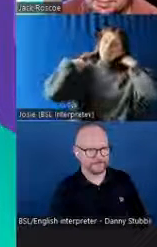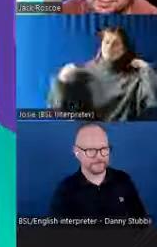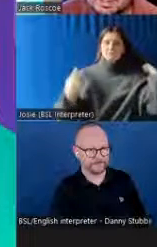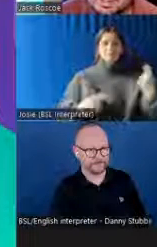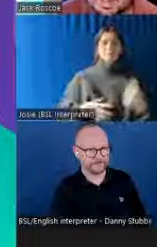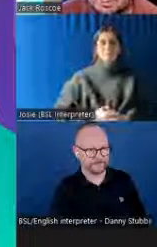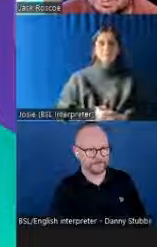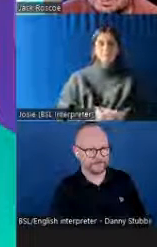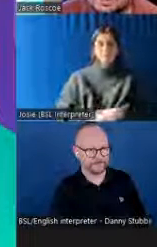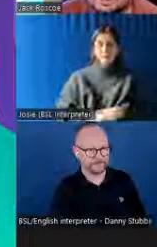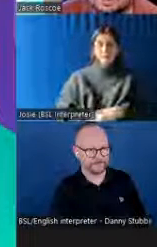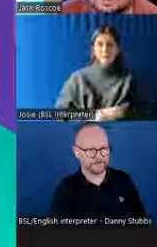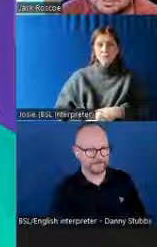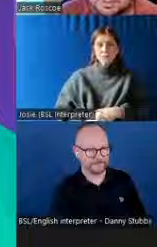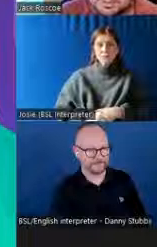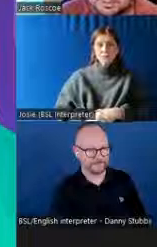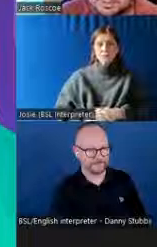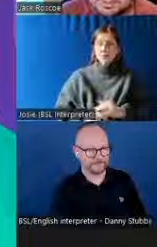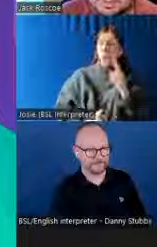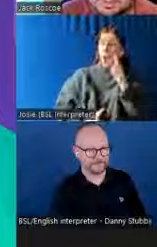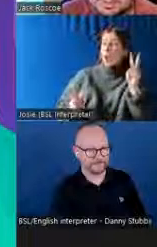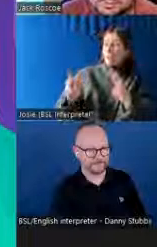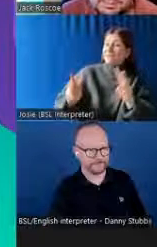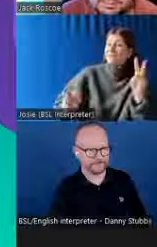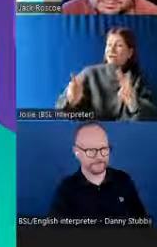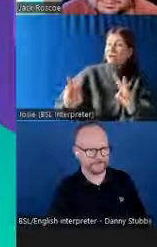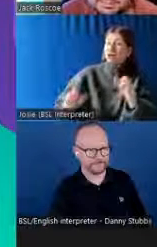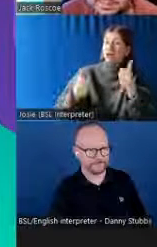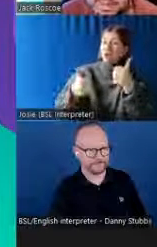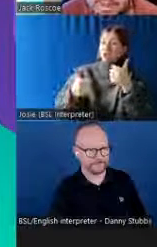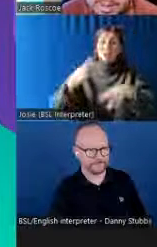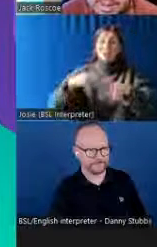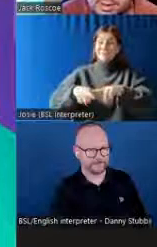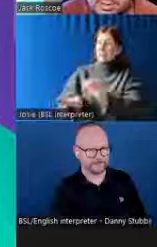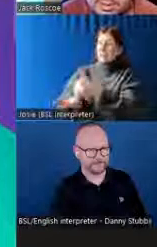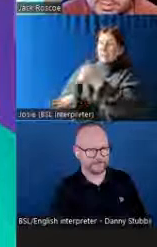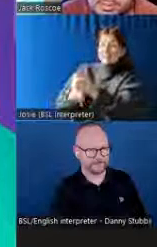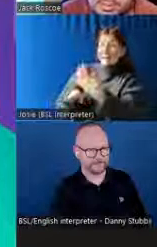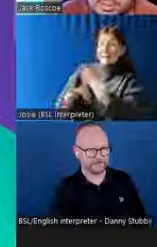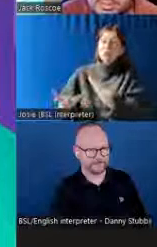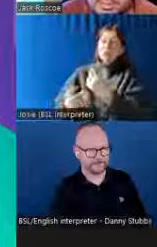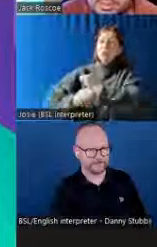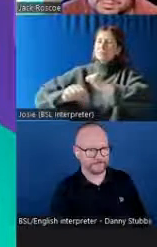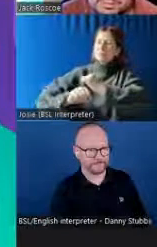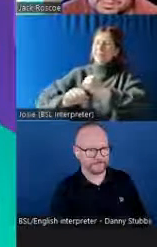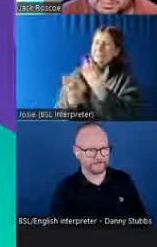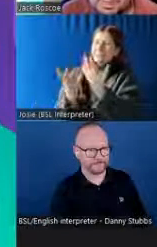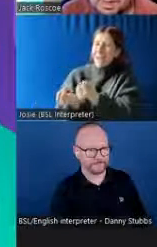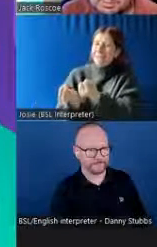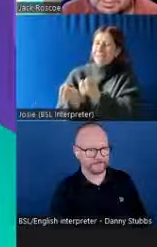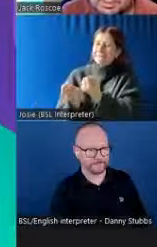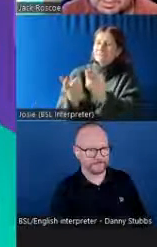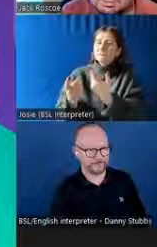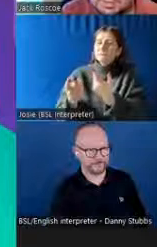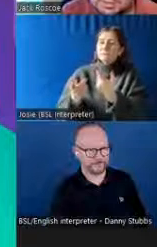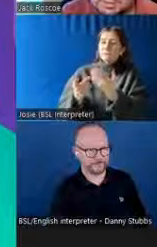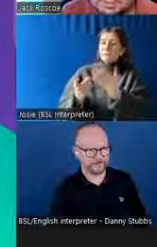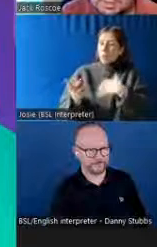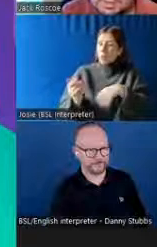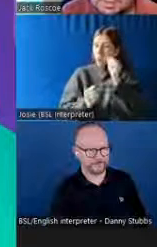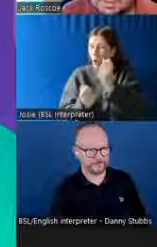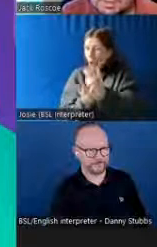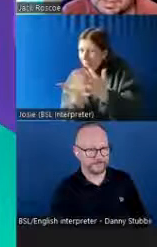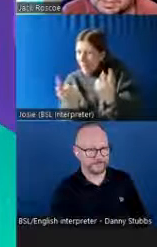best when evaluating how people interact with a space or an installation. An observer is placed somewhere, or camera footage is